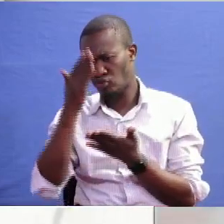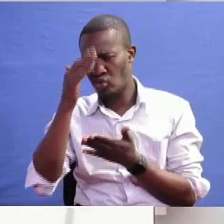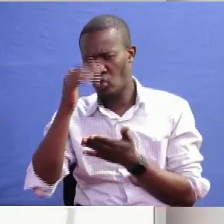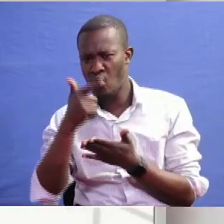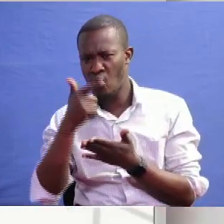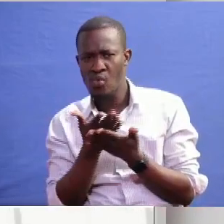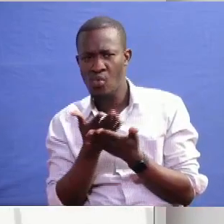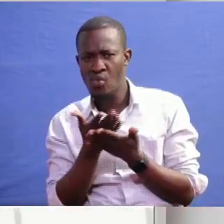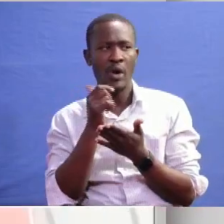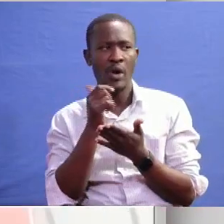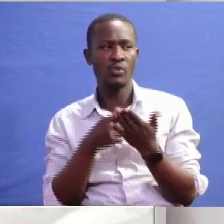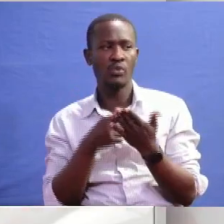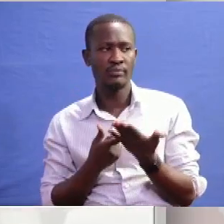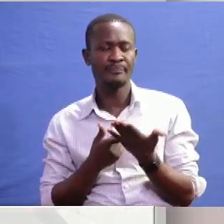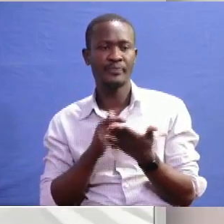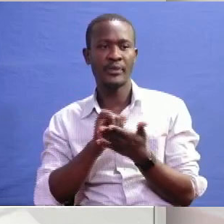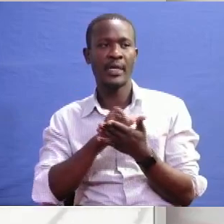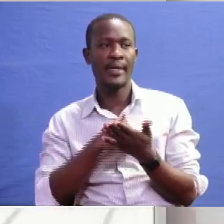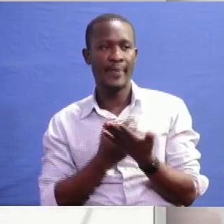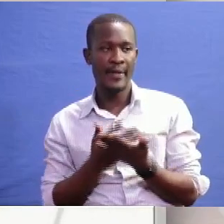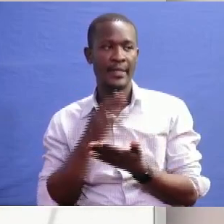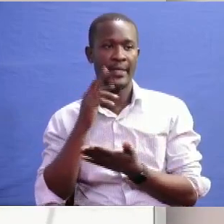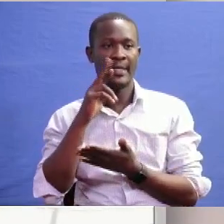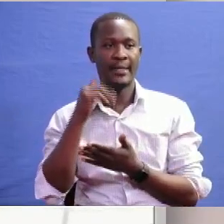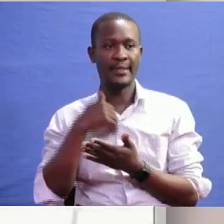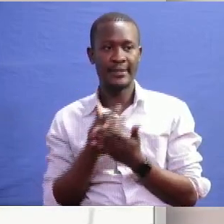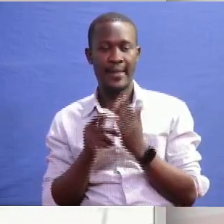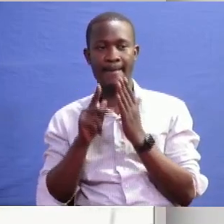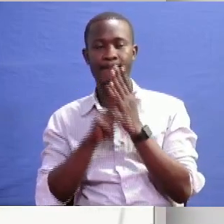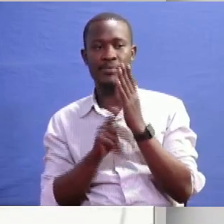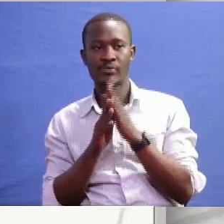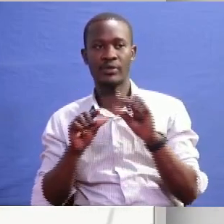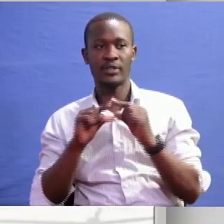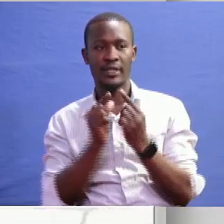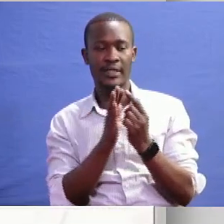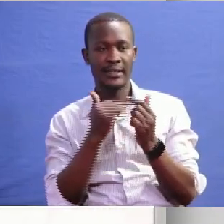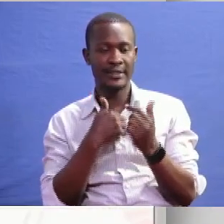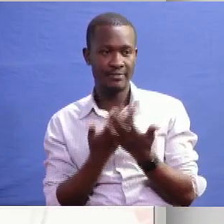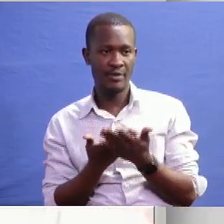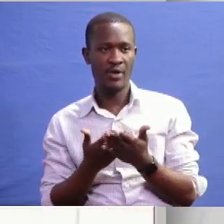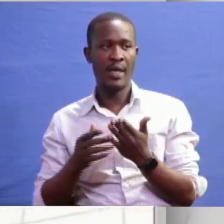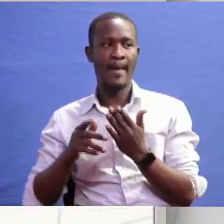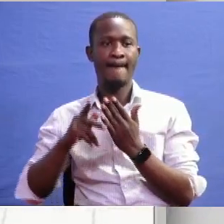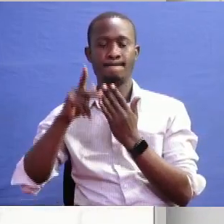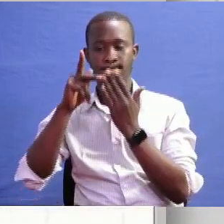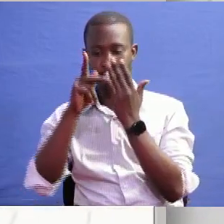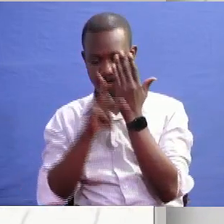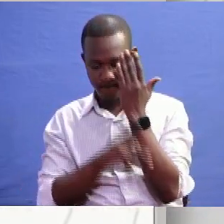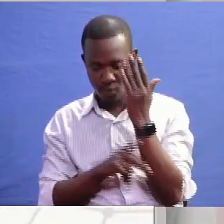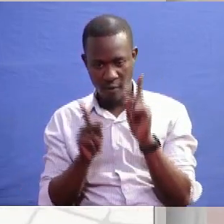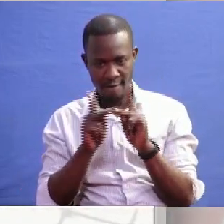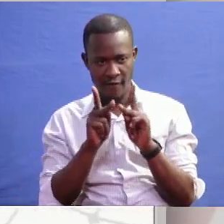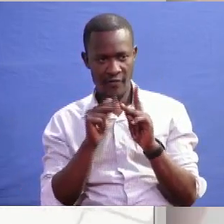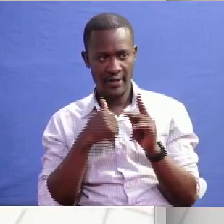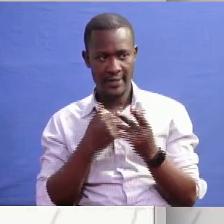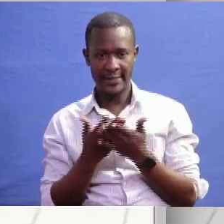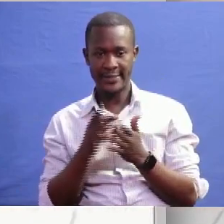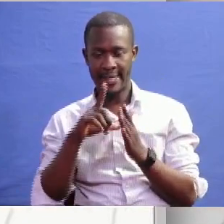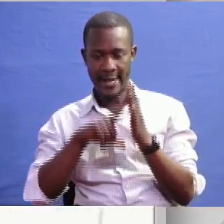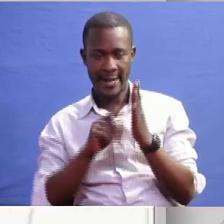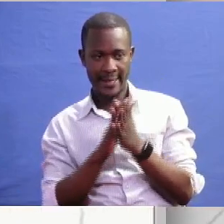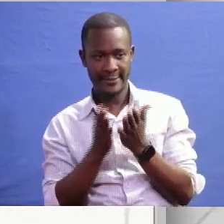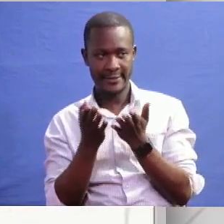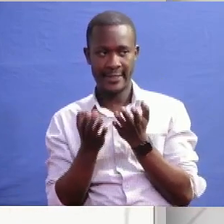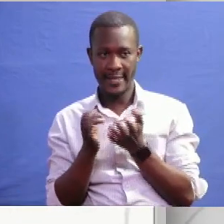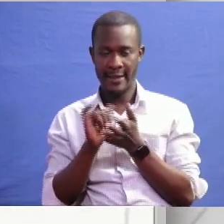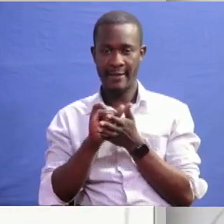what and at what point. That is, there is a vulnerable category. We have the extremely needy, the needy, and the less needy. Remember,